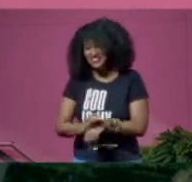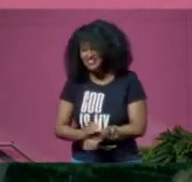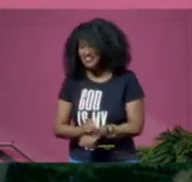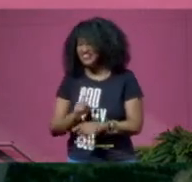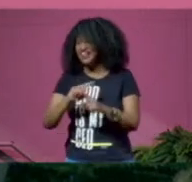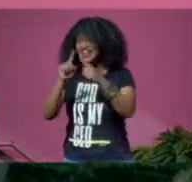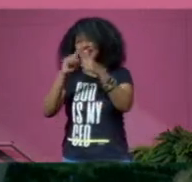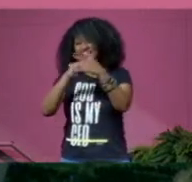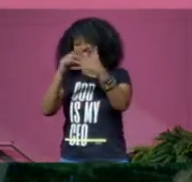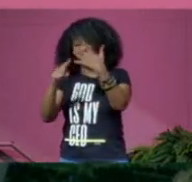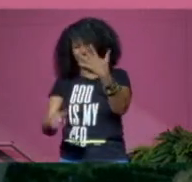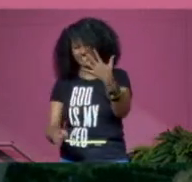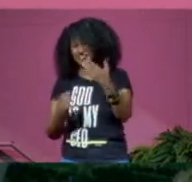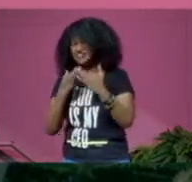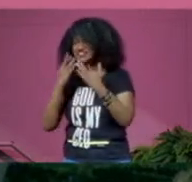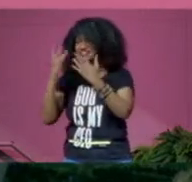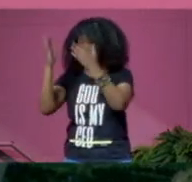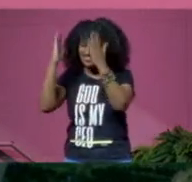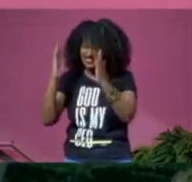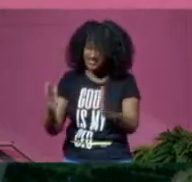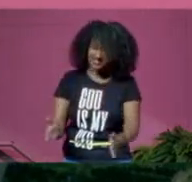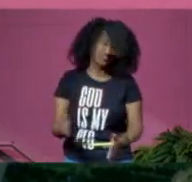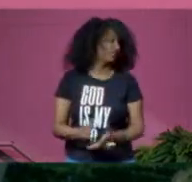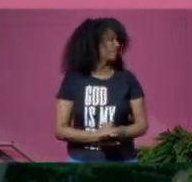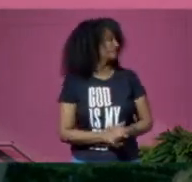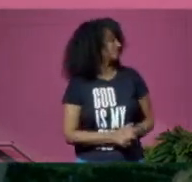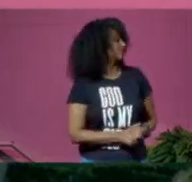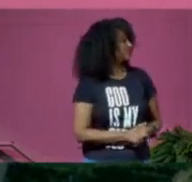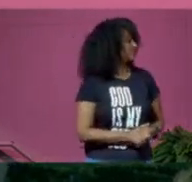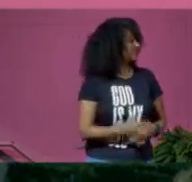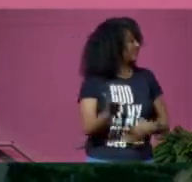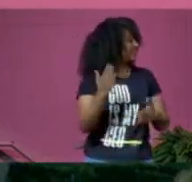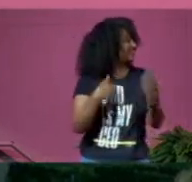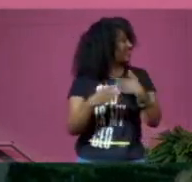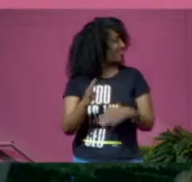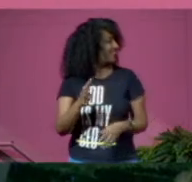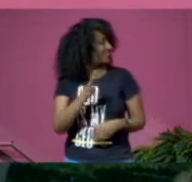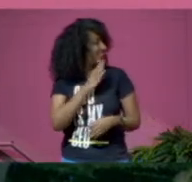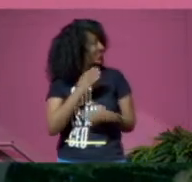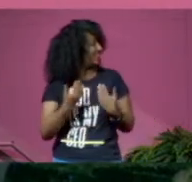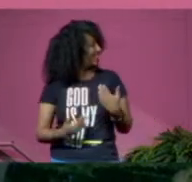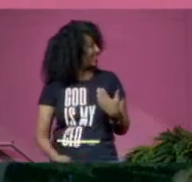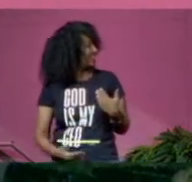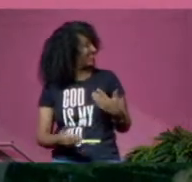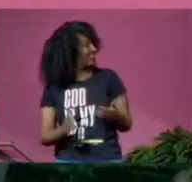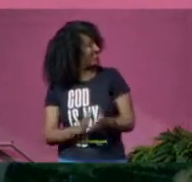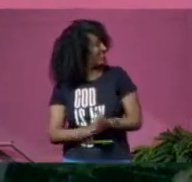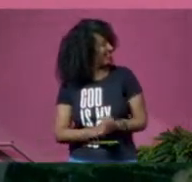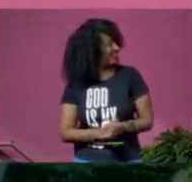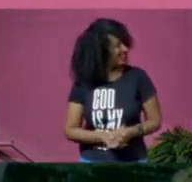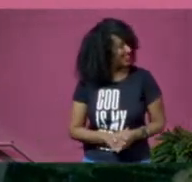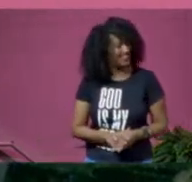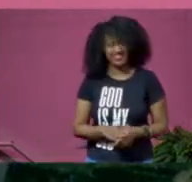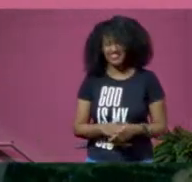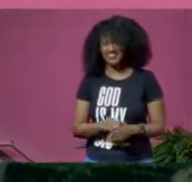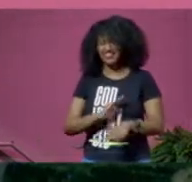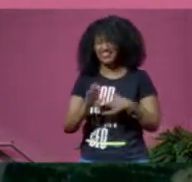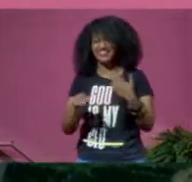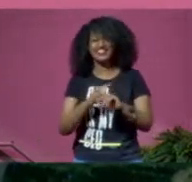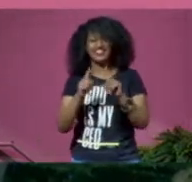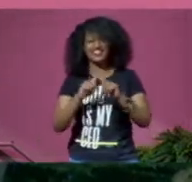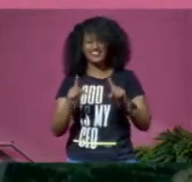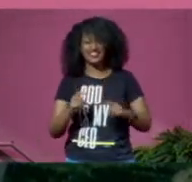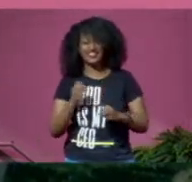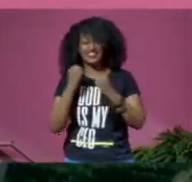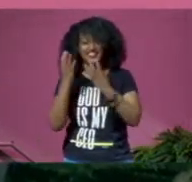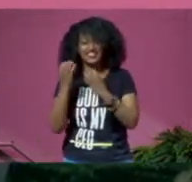Franklin, Whitney Houston, Jay-Z and Beyonce. Come on, talk to me, D'Angelo, Lauryn Hill, and the Roots. You need to know that